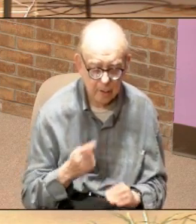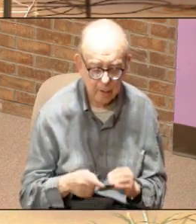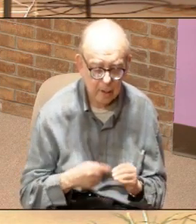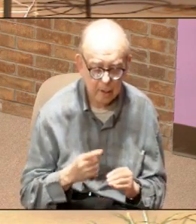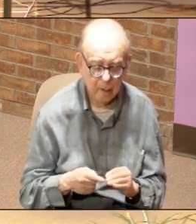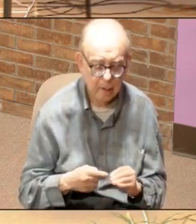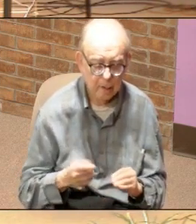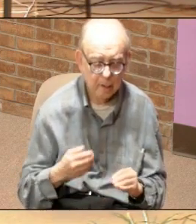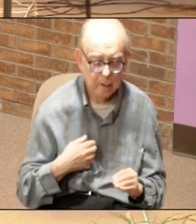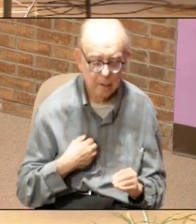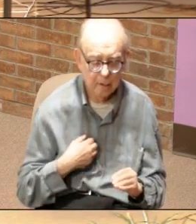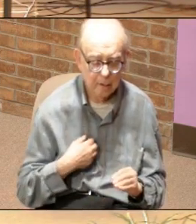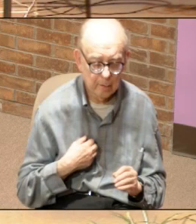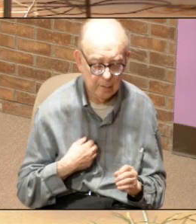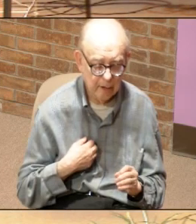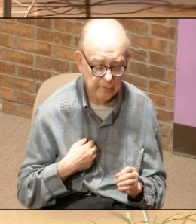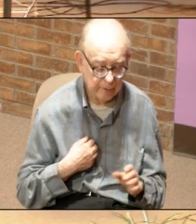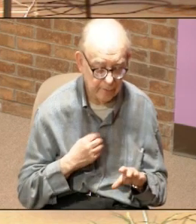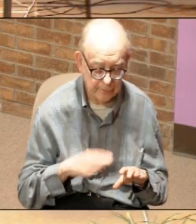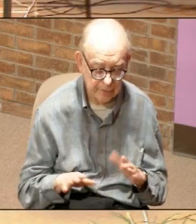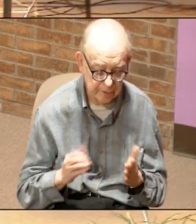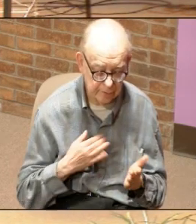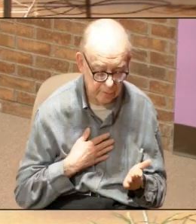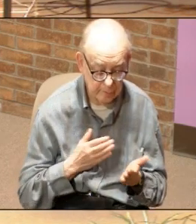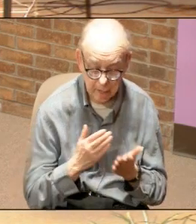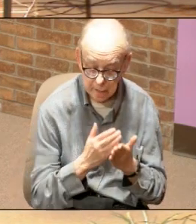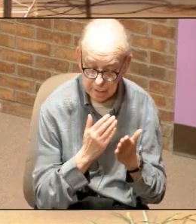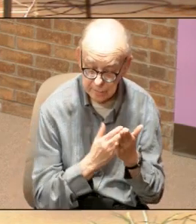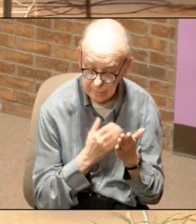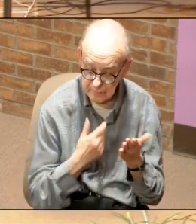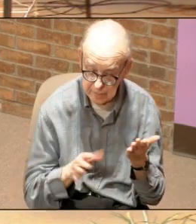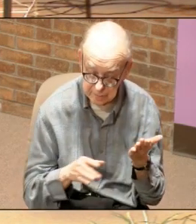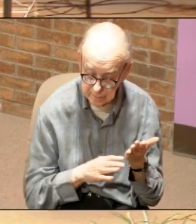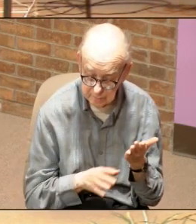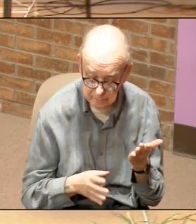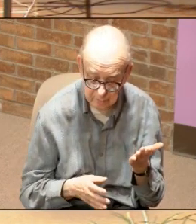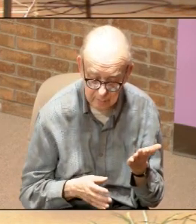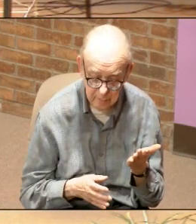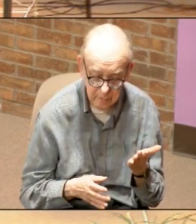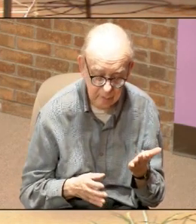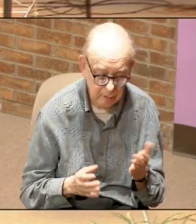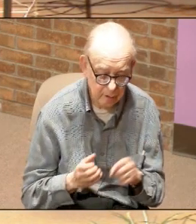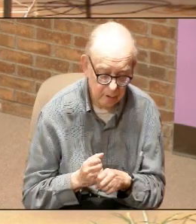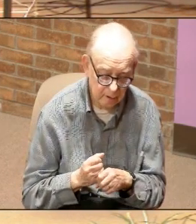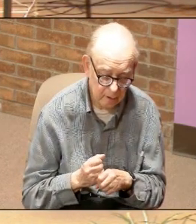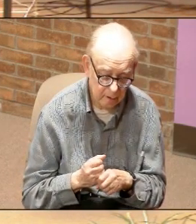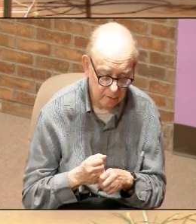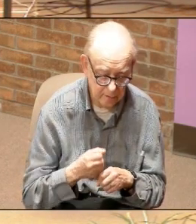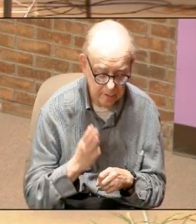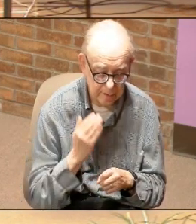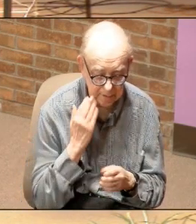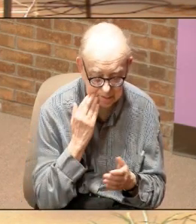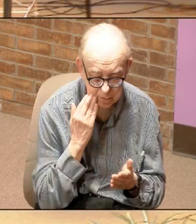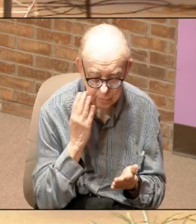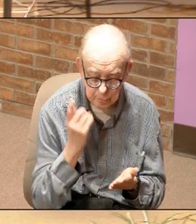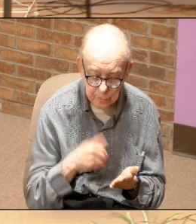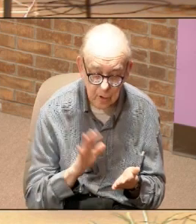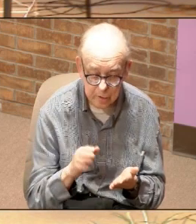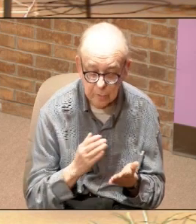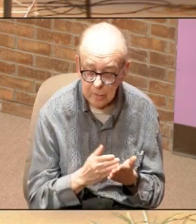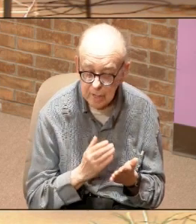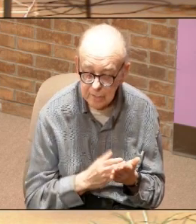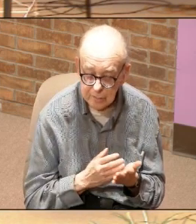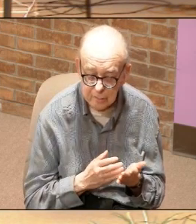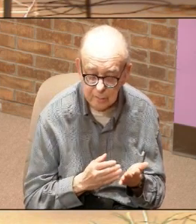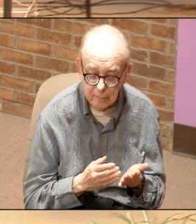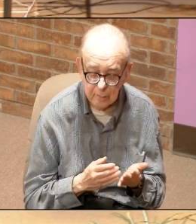about, have I covered my list? When God already knows what's on your list,